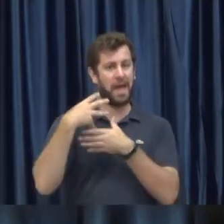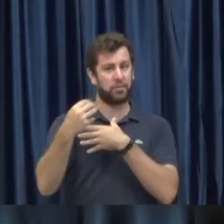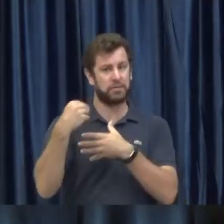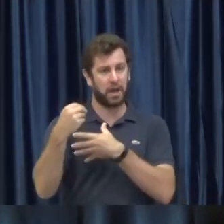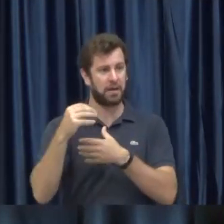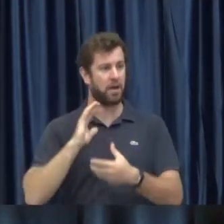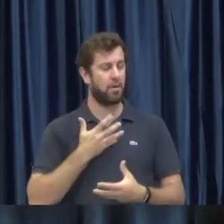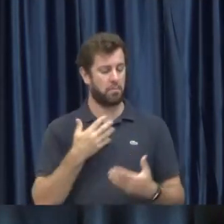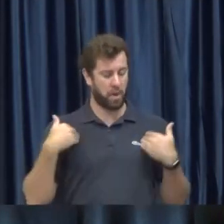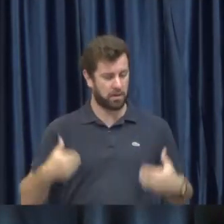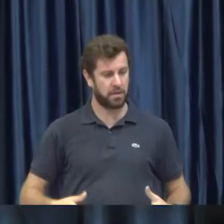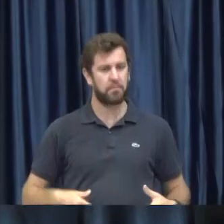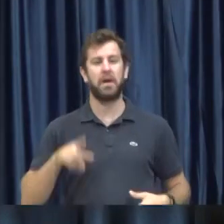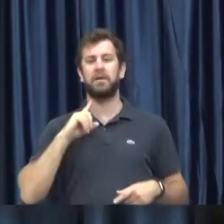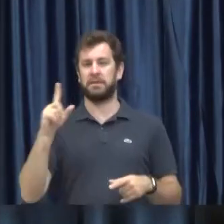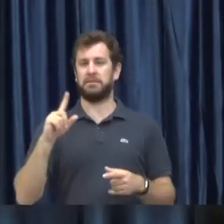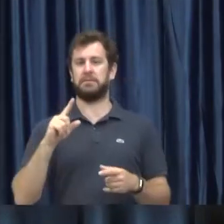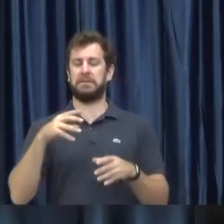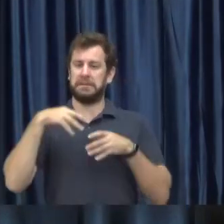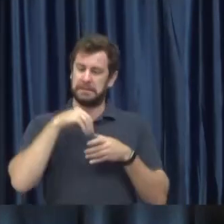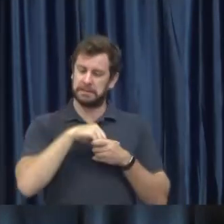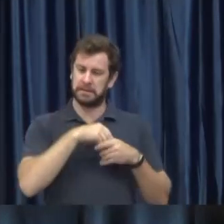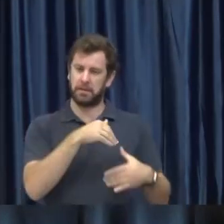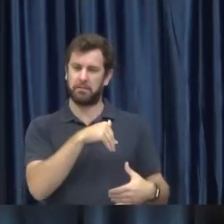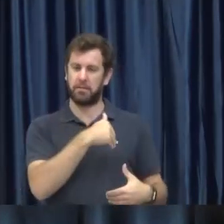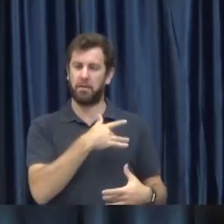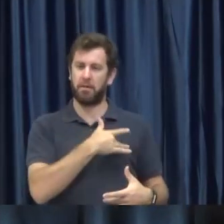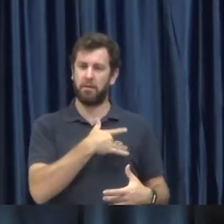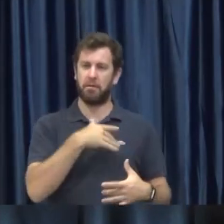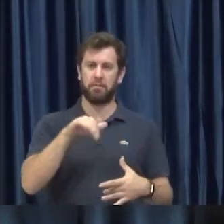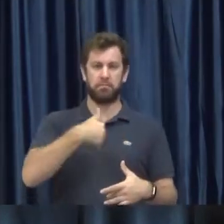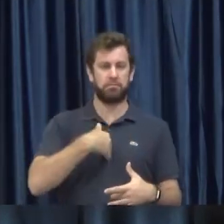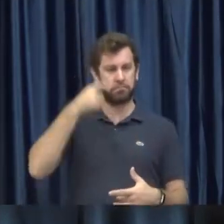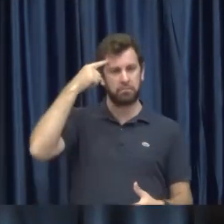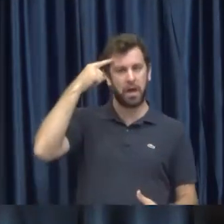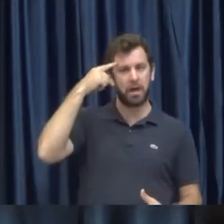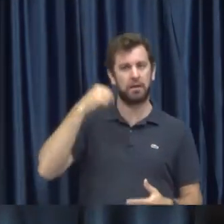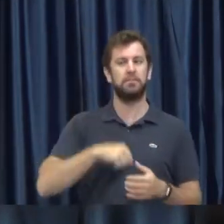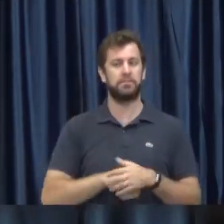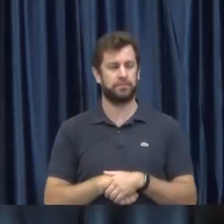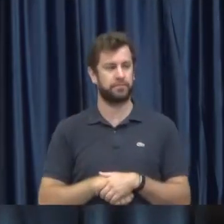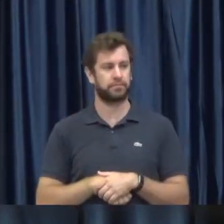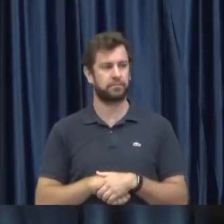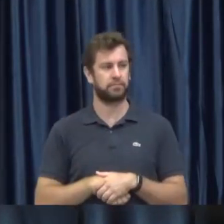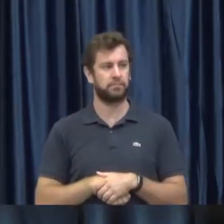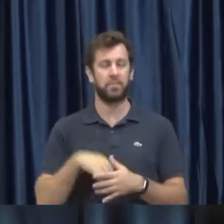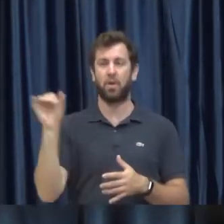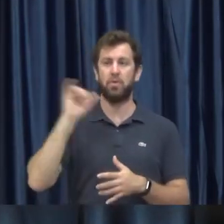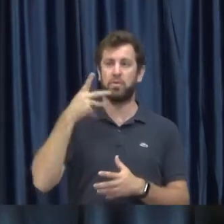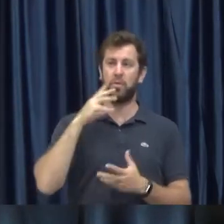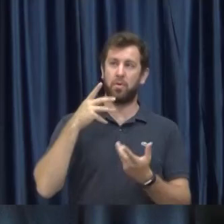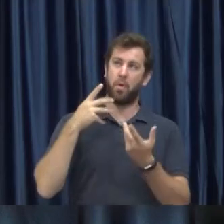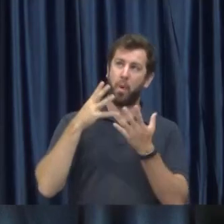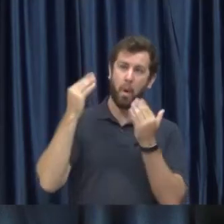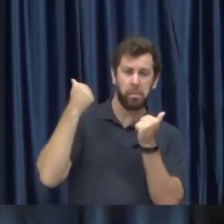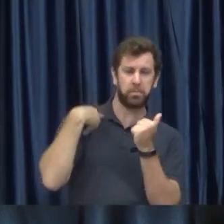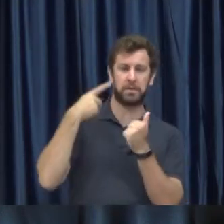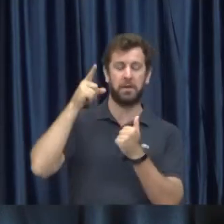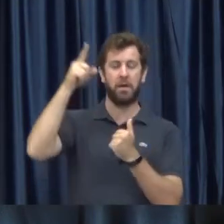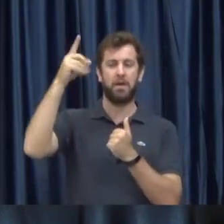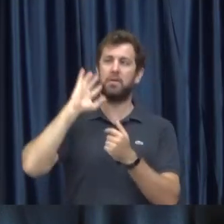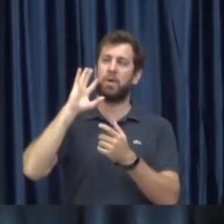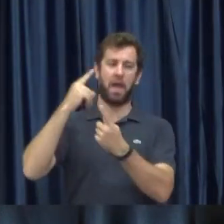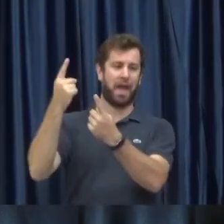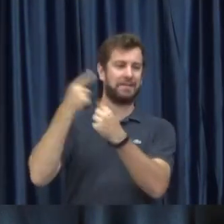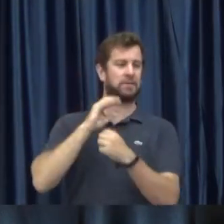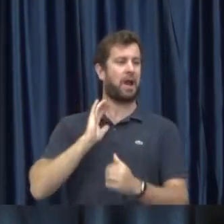internal. Then in this way, inshallah, Allah subhanahu wa ta'ala would answer our prayers. Because